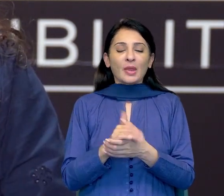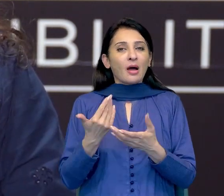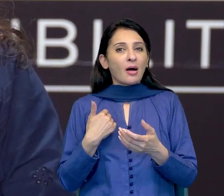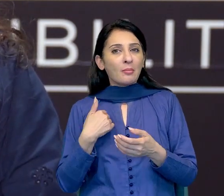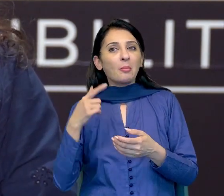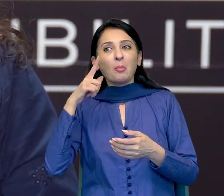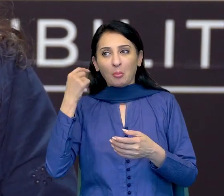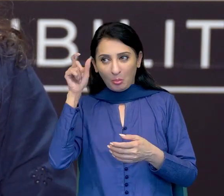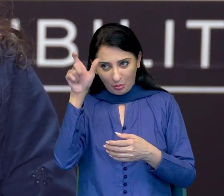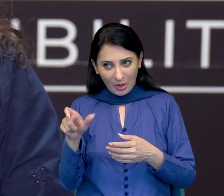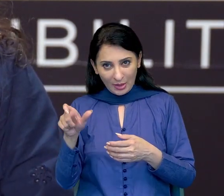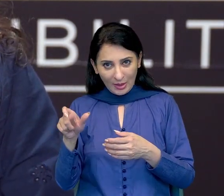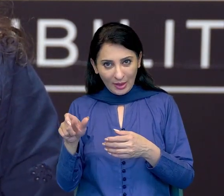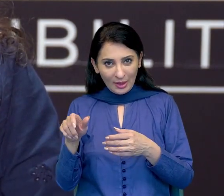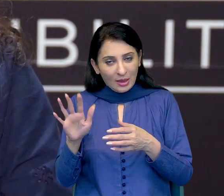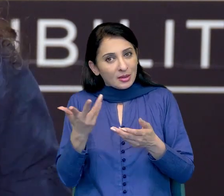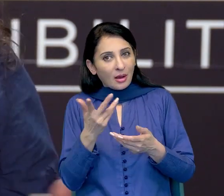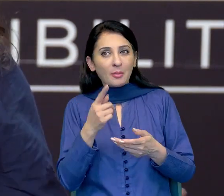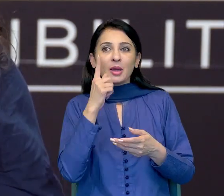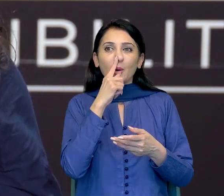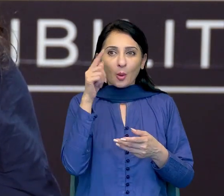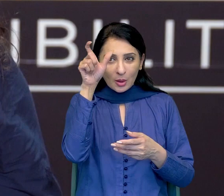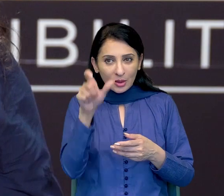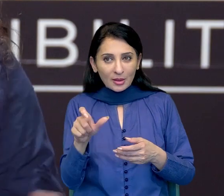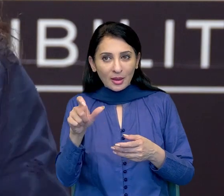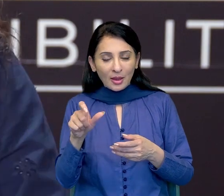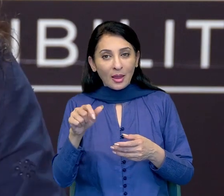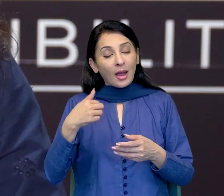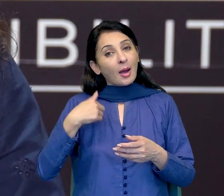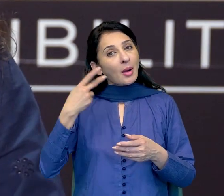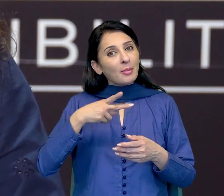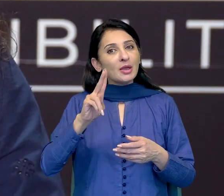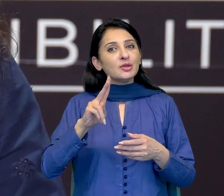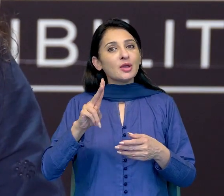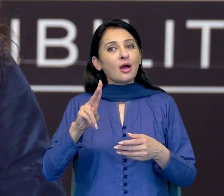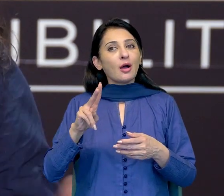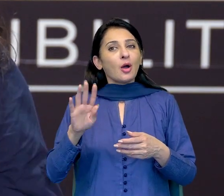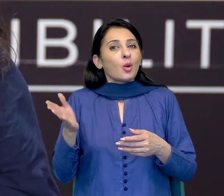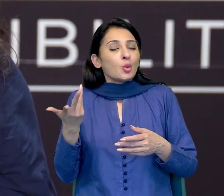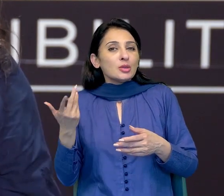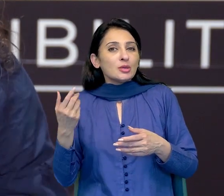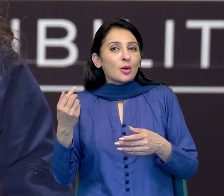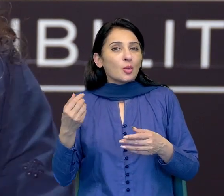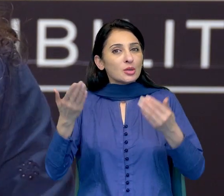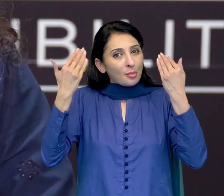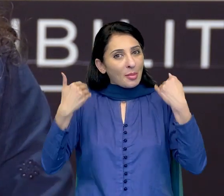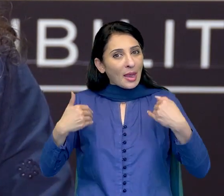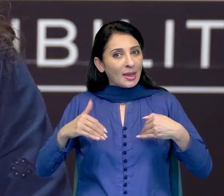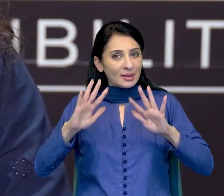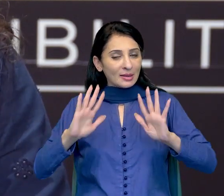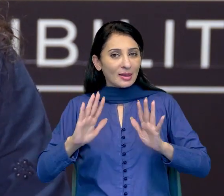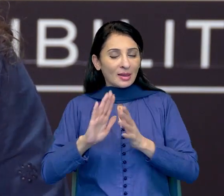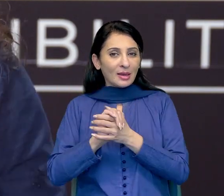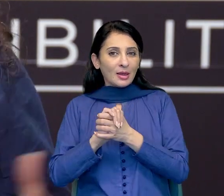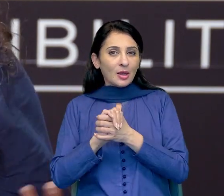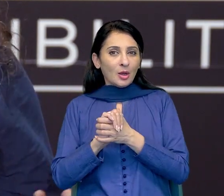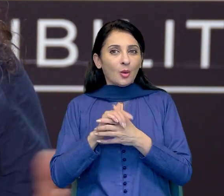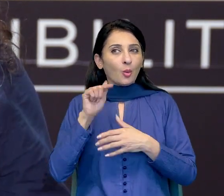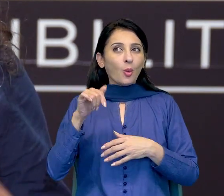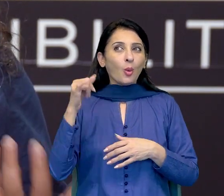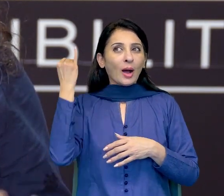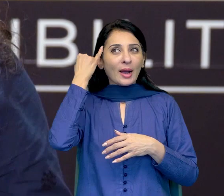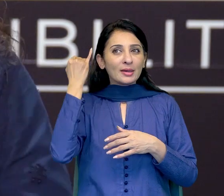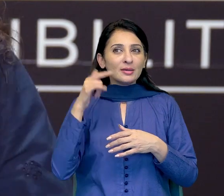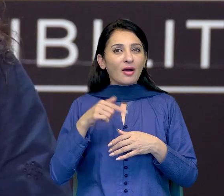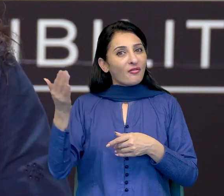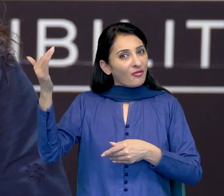so important in our lives, whether we are man or woman, we all like